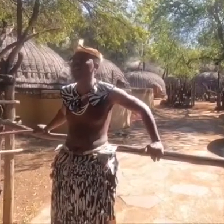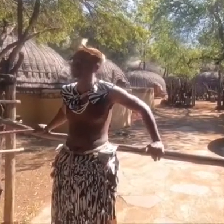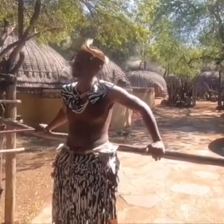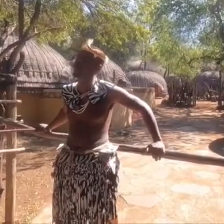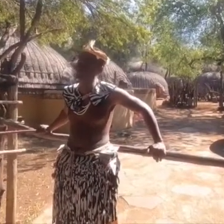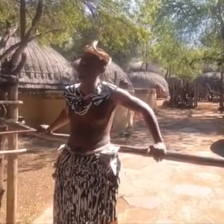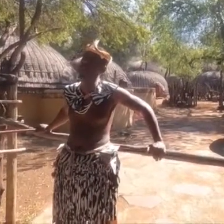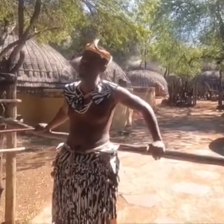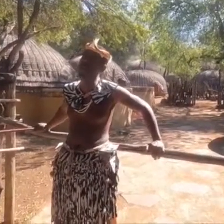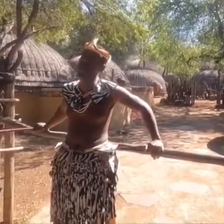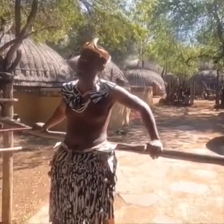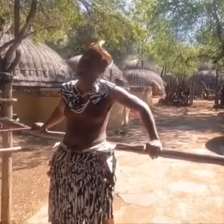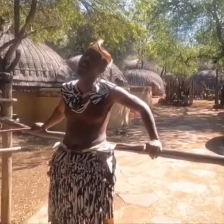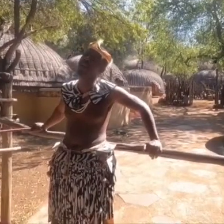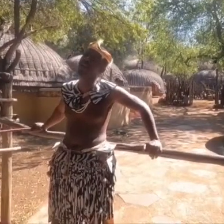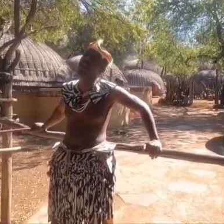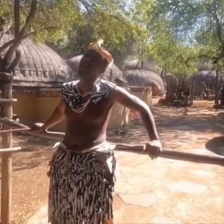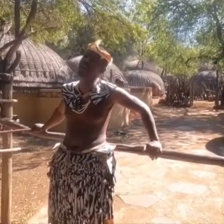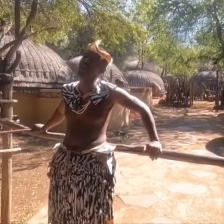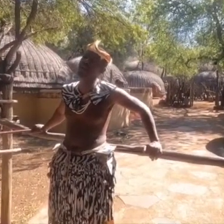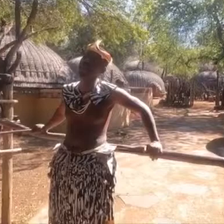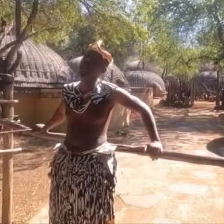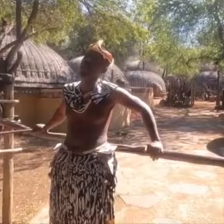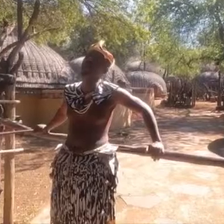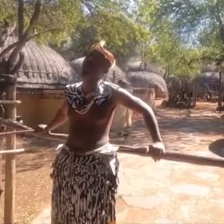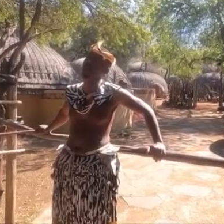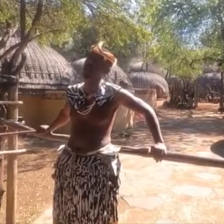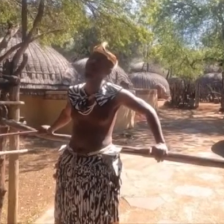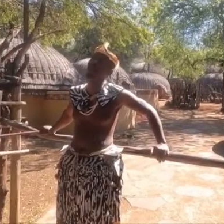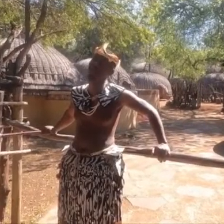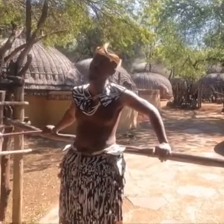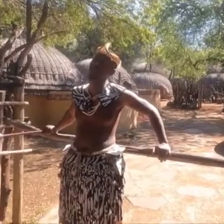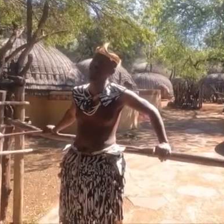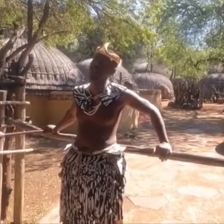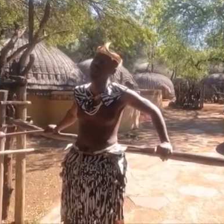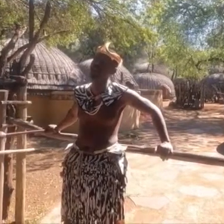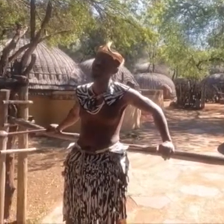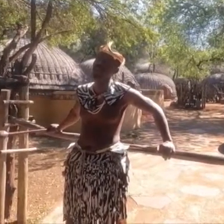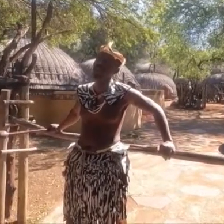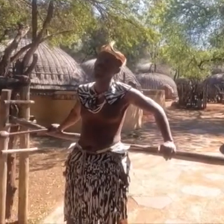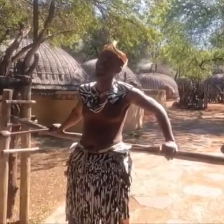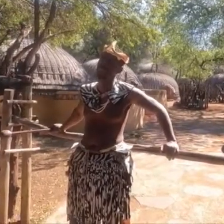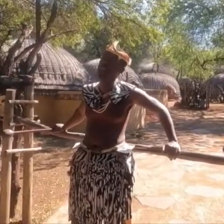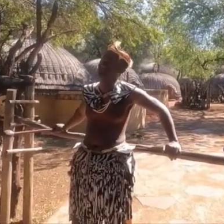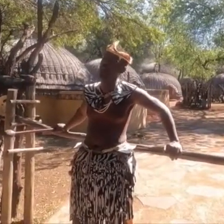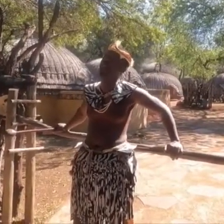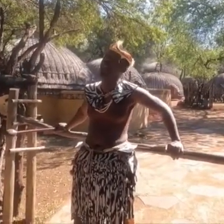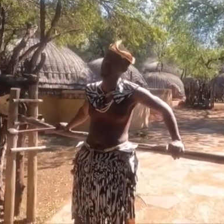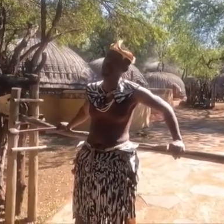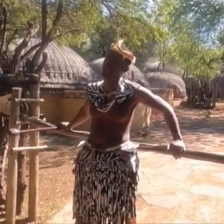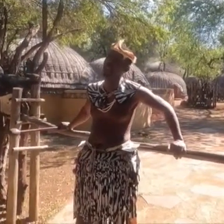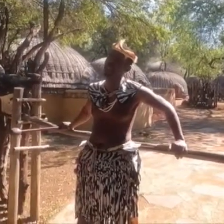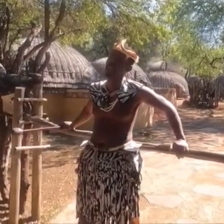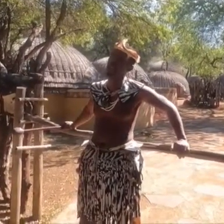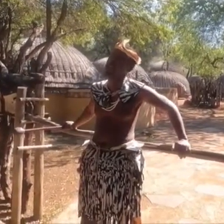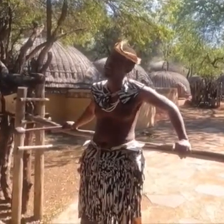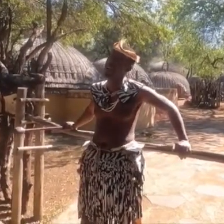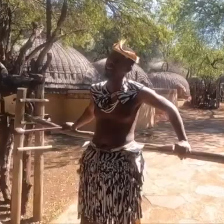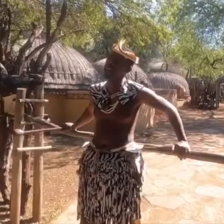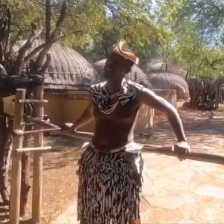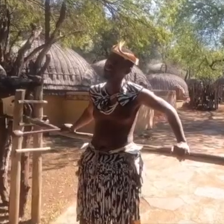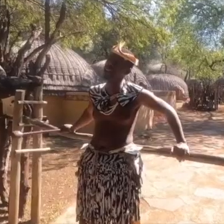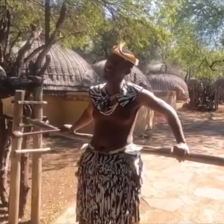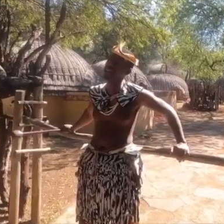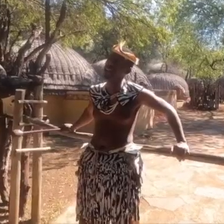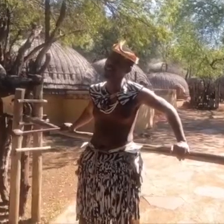wonder why. My brother from another mother. Hello, brother. You from KwaZulu-Natal. The gate is always closed.